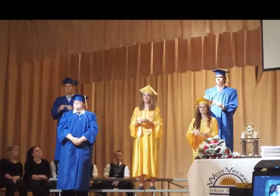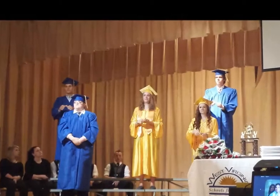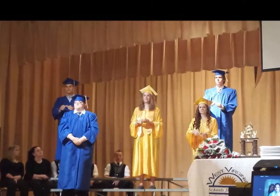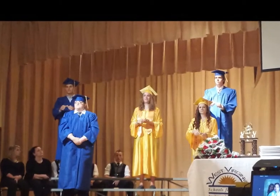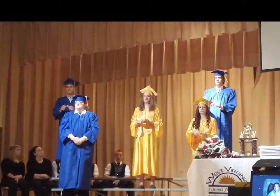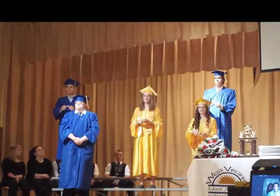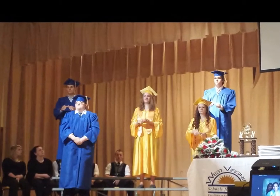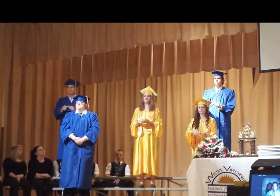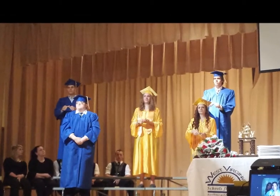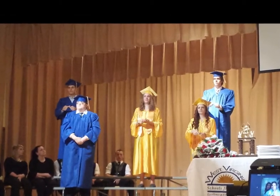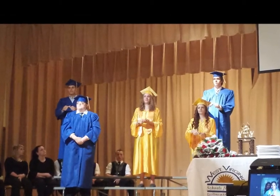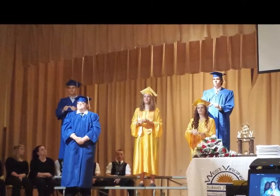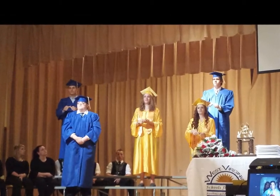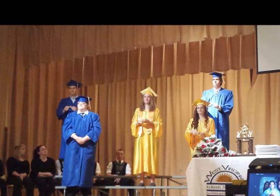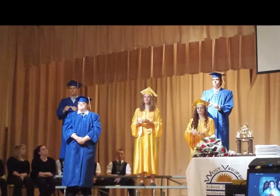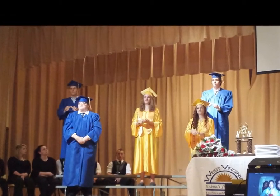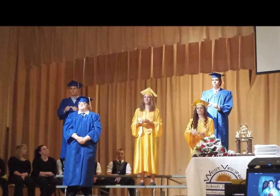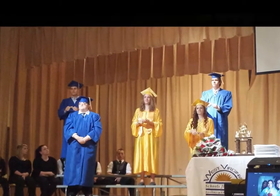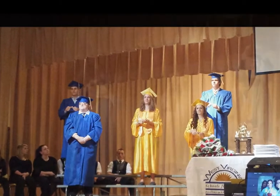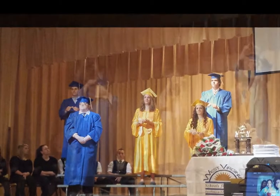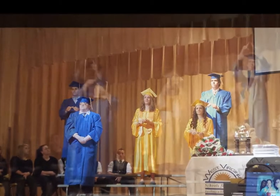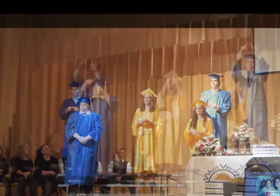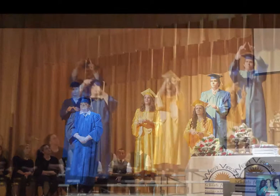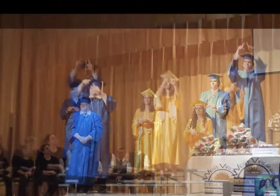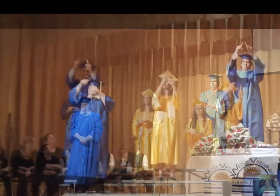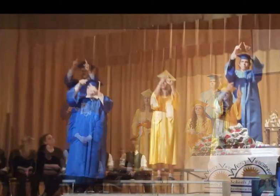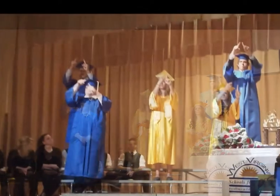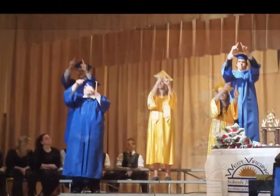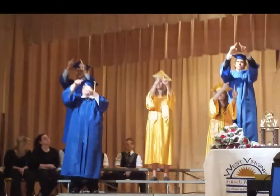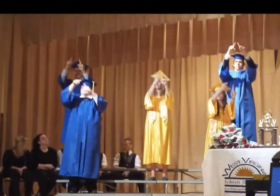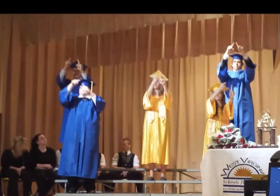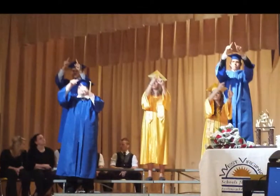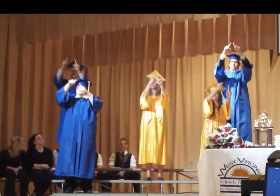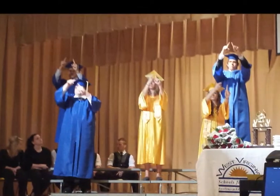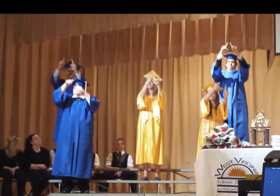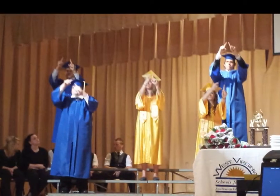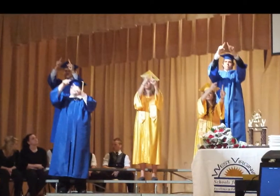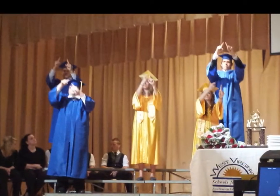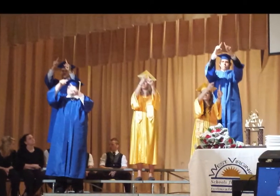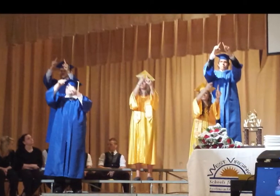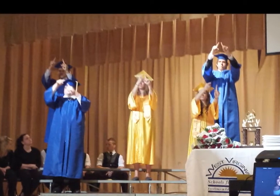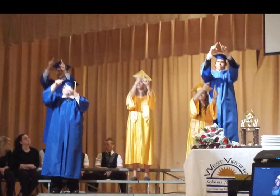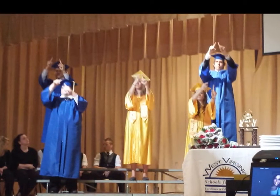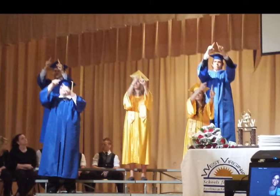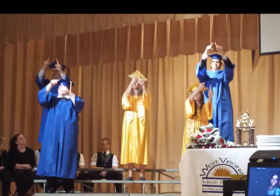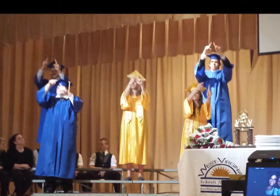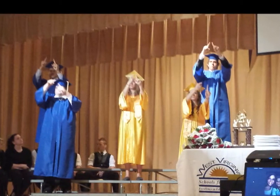Together Whenever You Remember